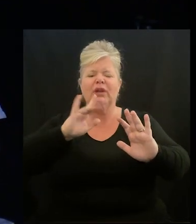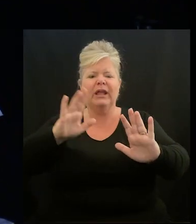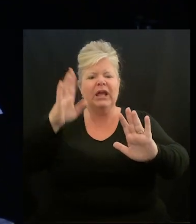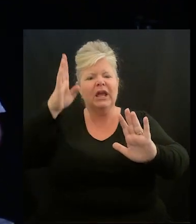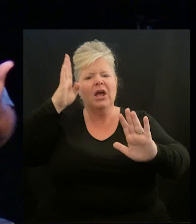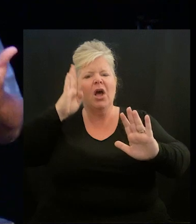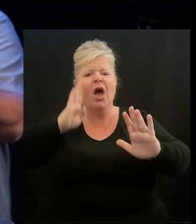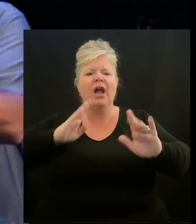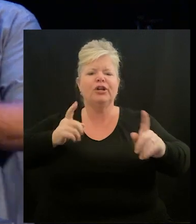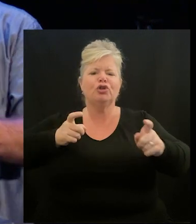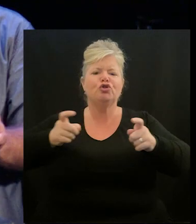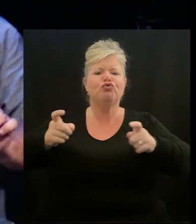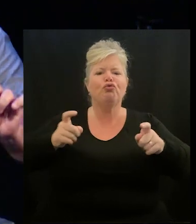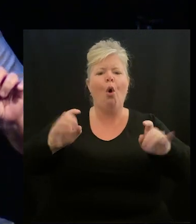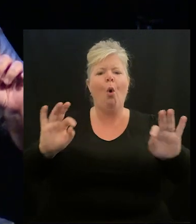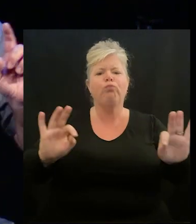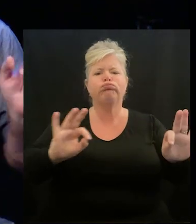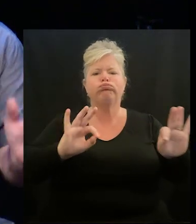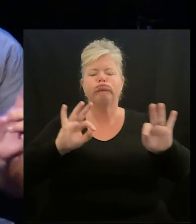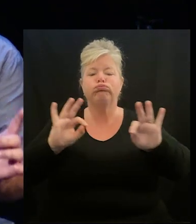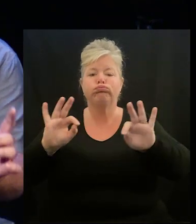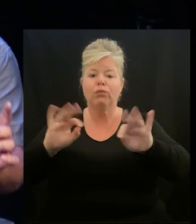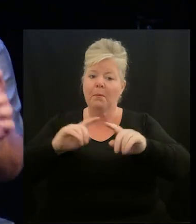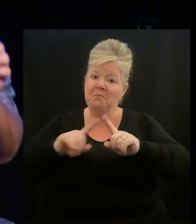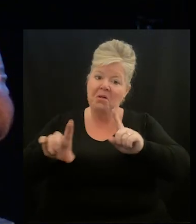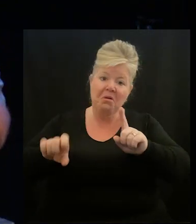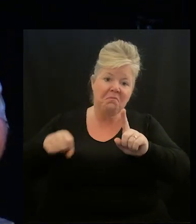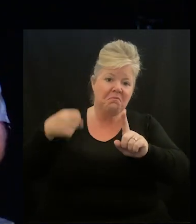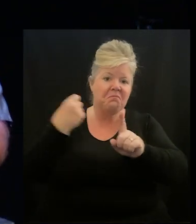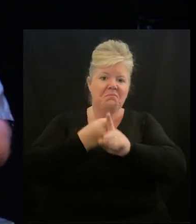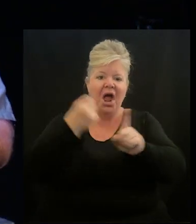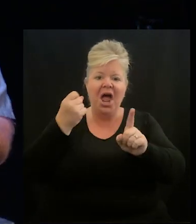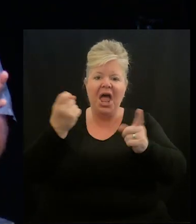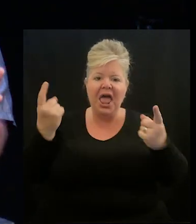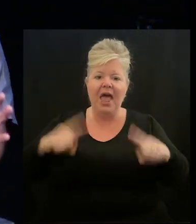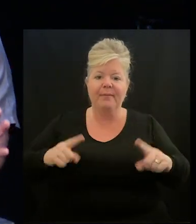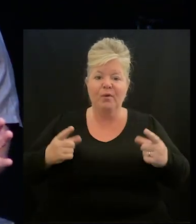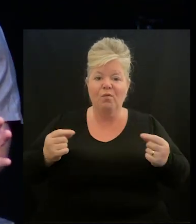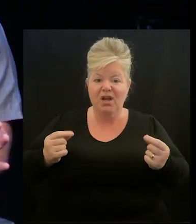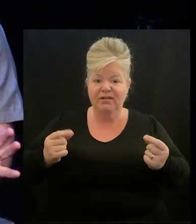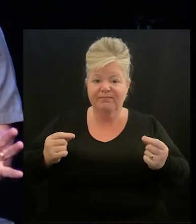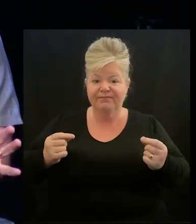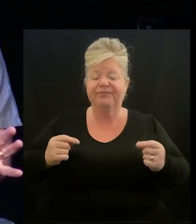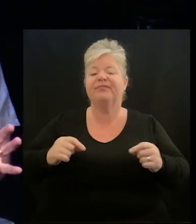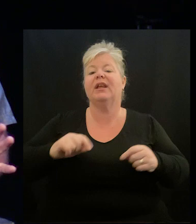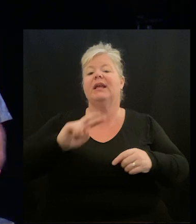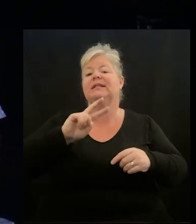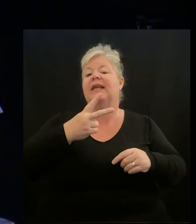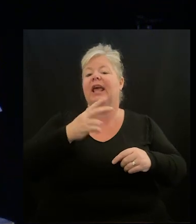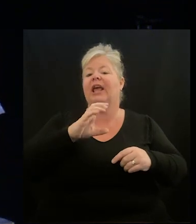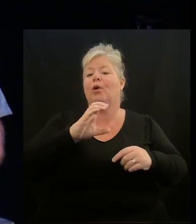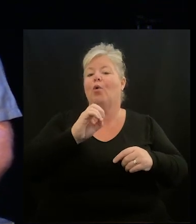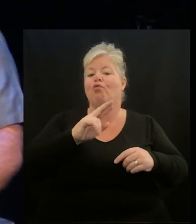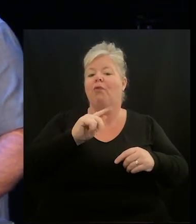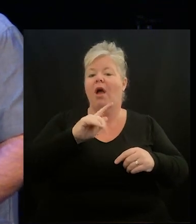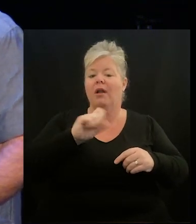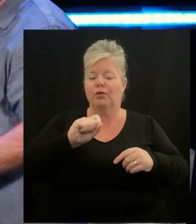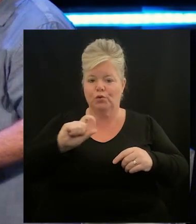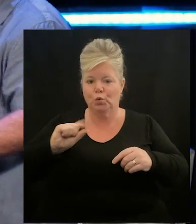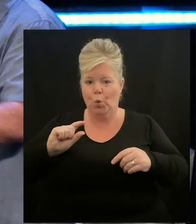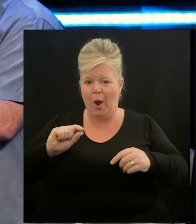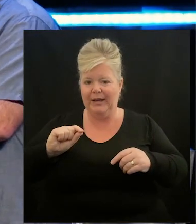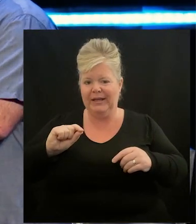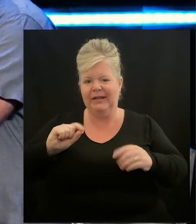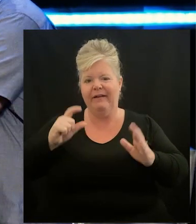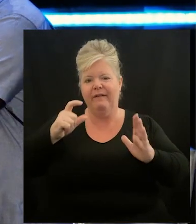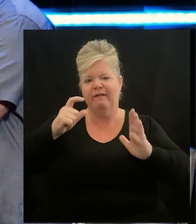is reigning. And then all of a sudden, and without warning, this happens. We start in 2 Chronicles chapter 20, verse 1. It